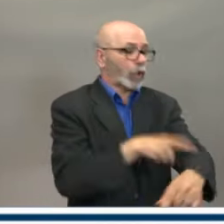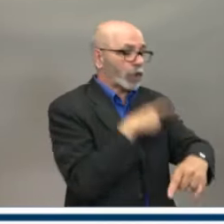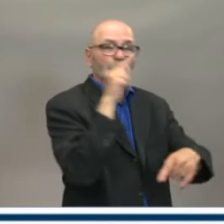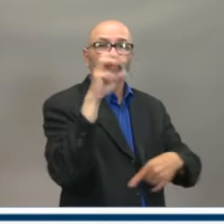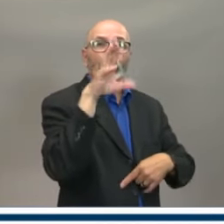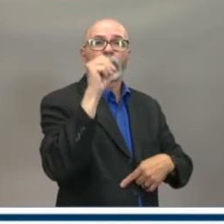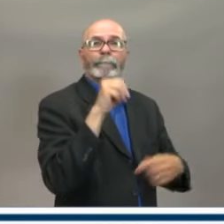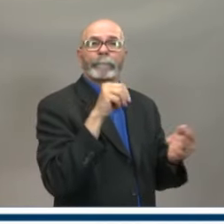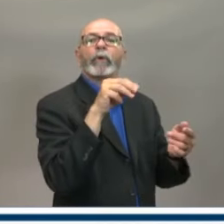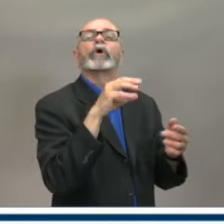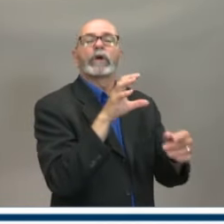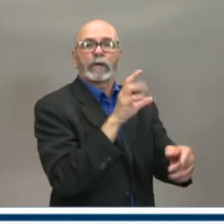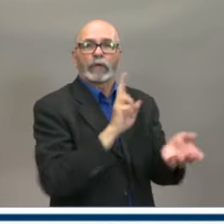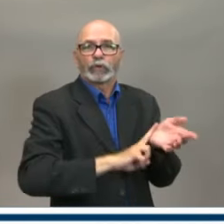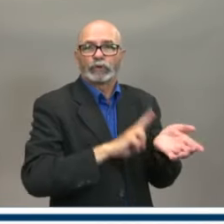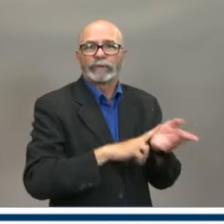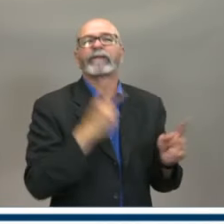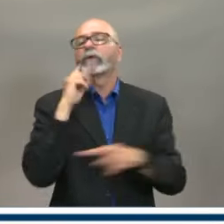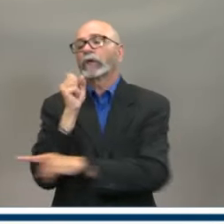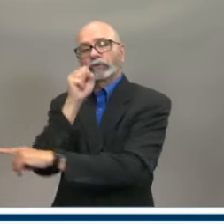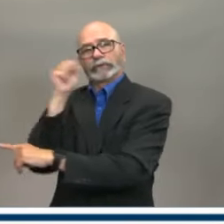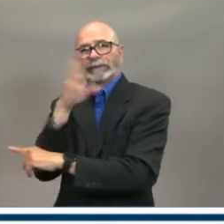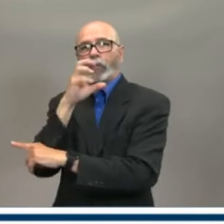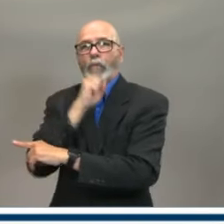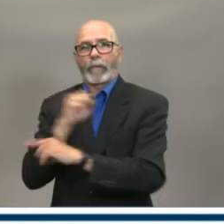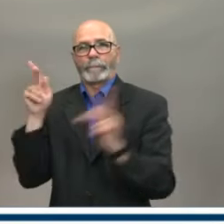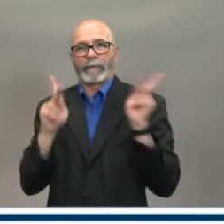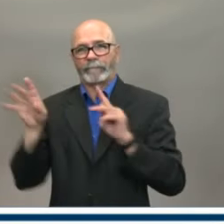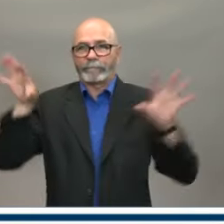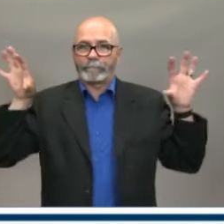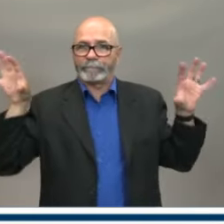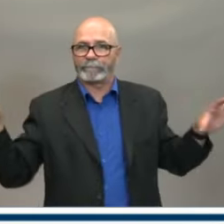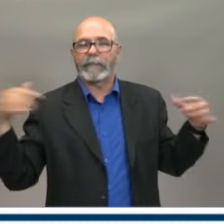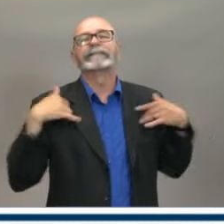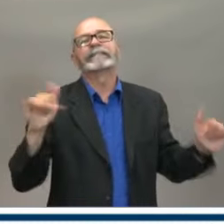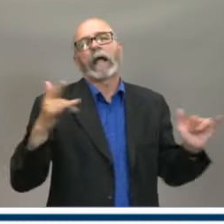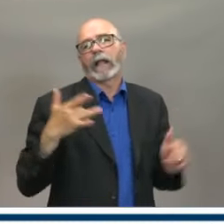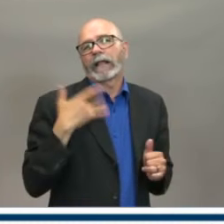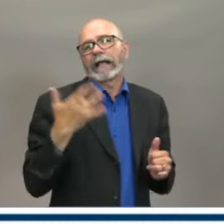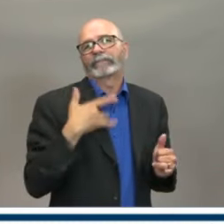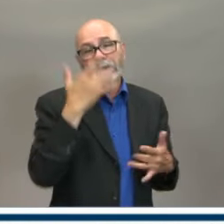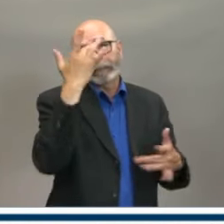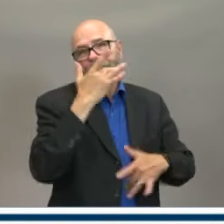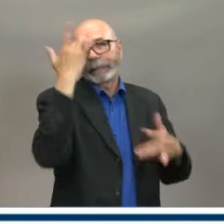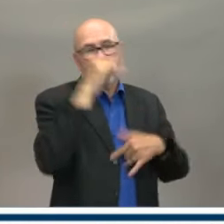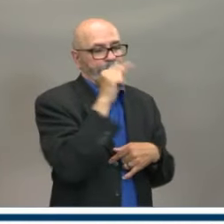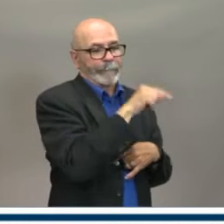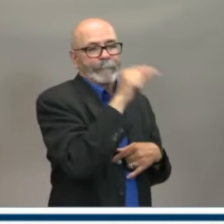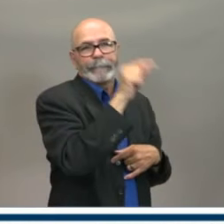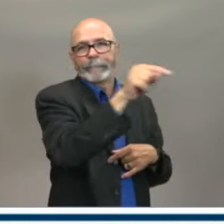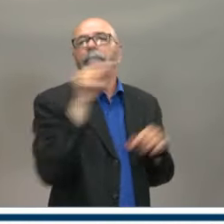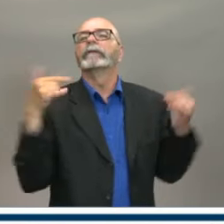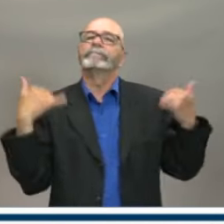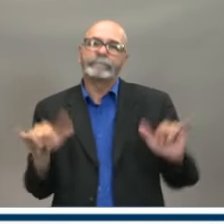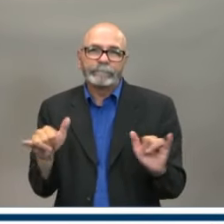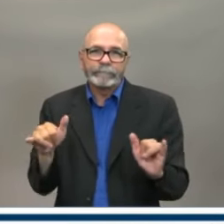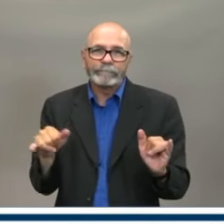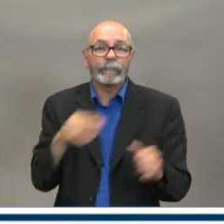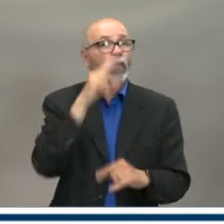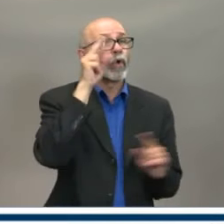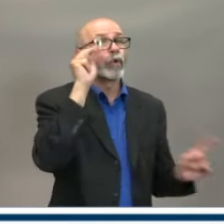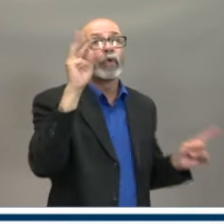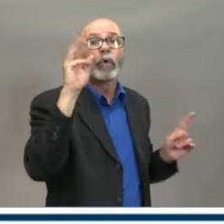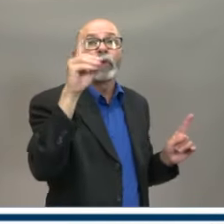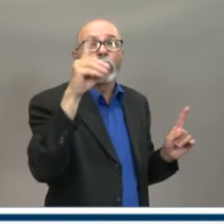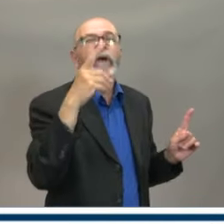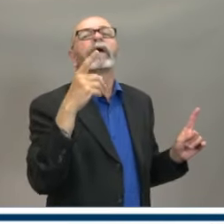unlicensed seniors facilities with active cases of COVID-19. Northwood in Halifax campus has